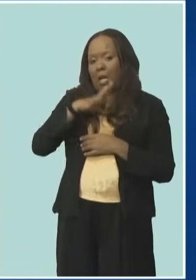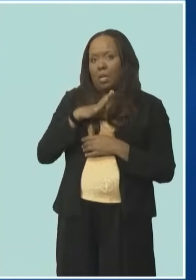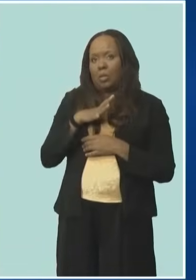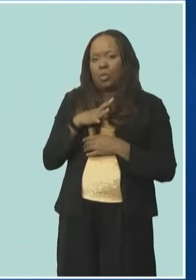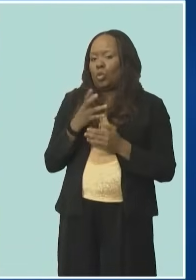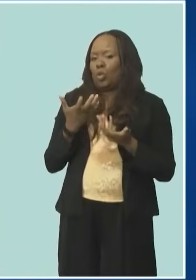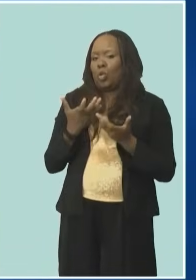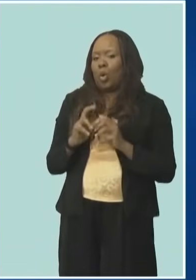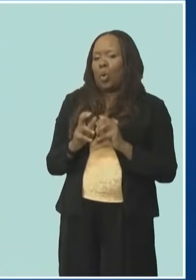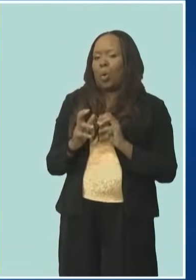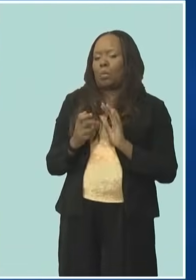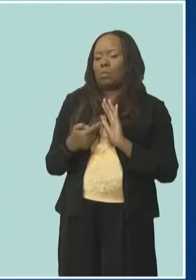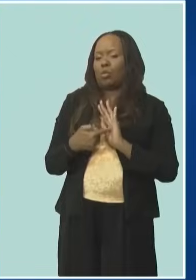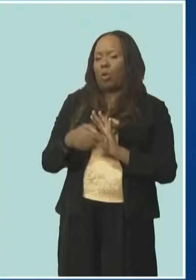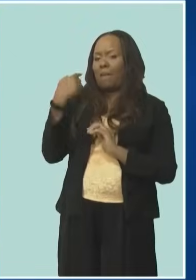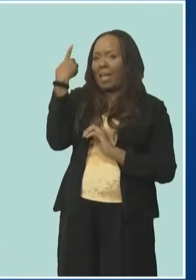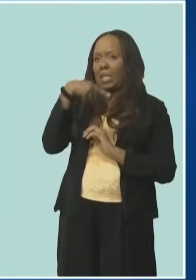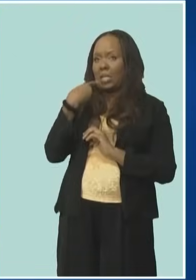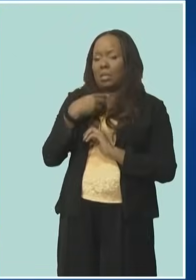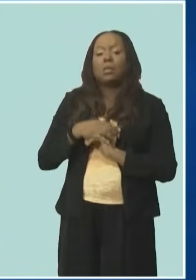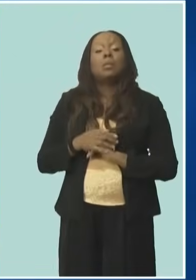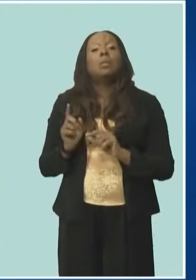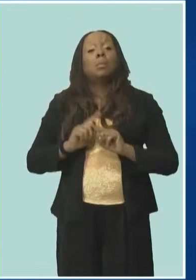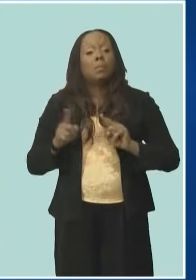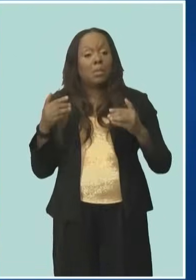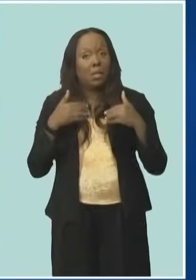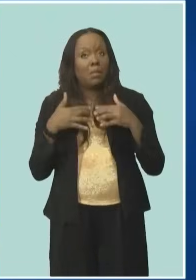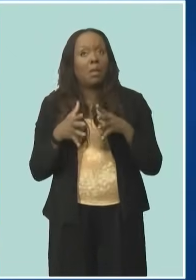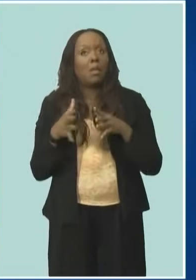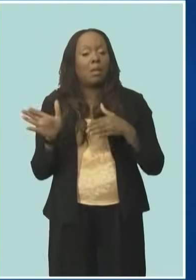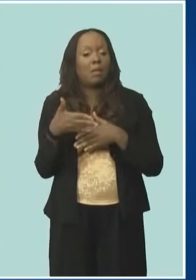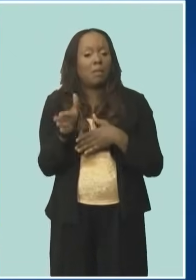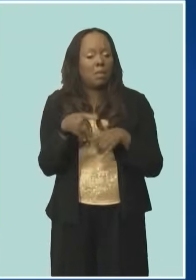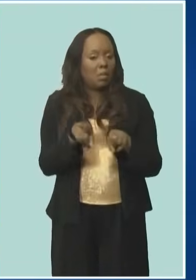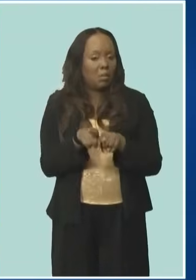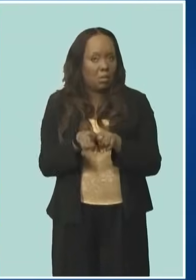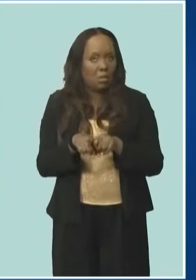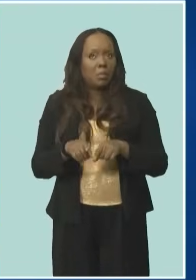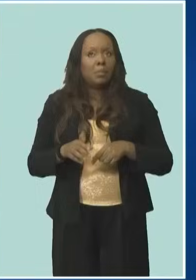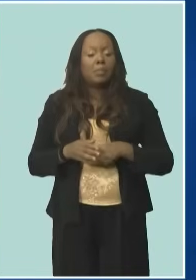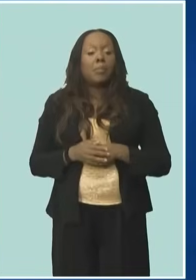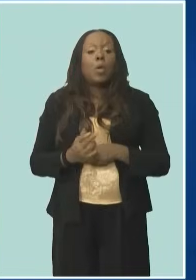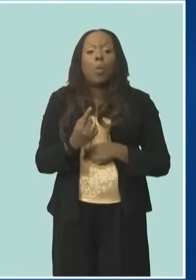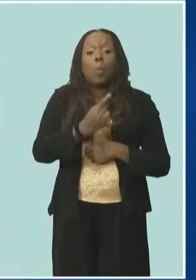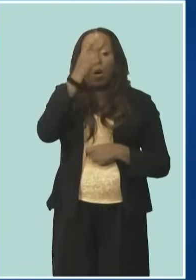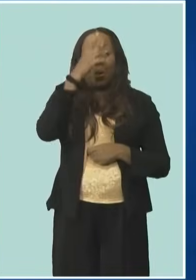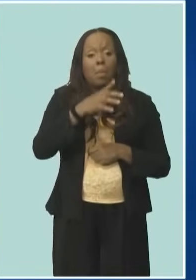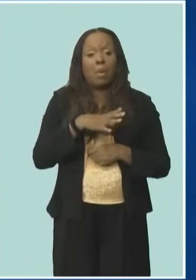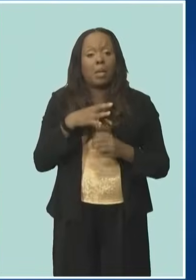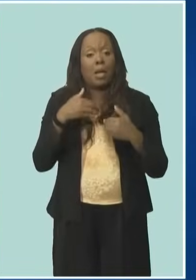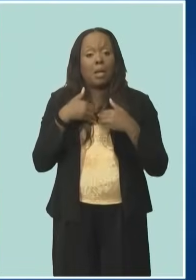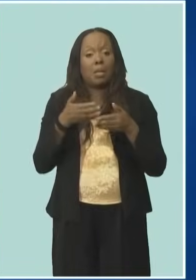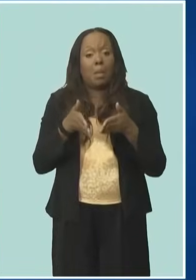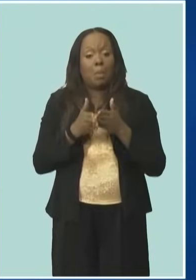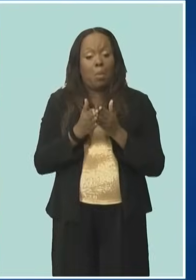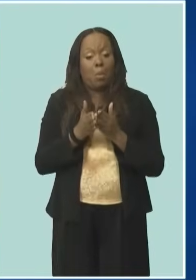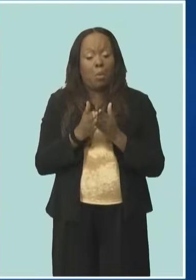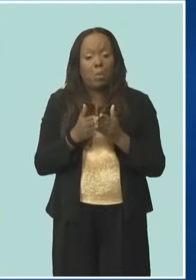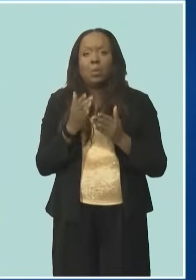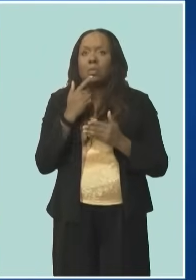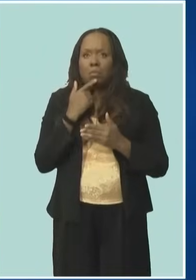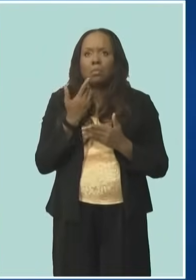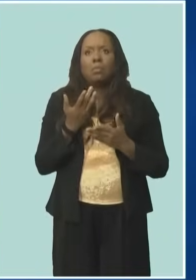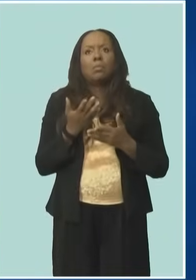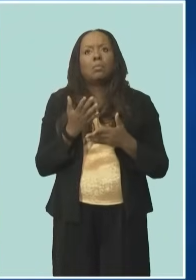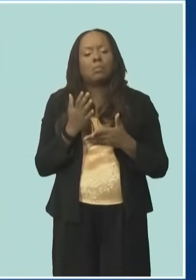mentioned says he too has containers of fish to get off his hands. Boat owner Mark Harewood says while there are a few